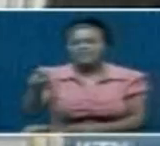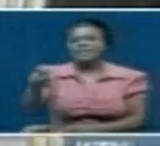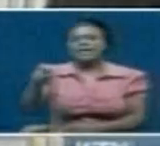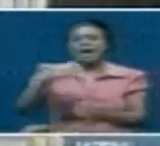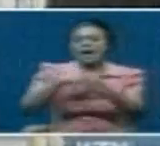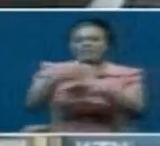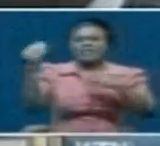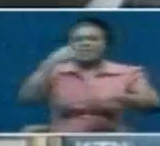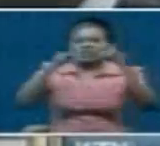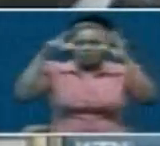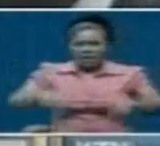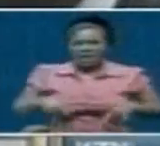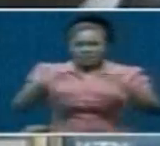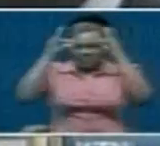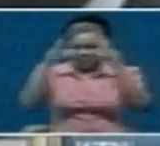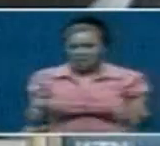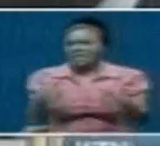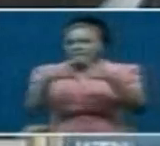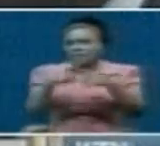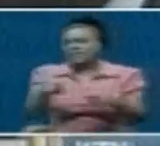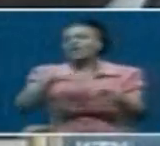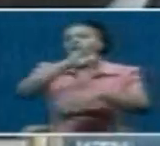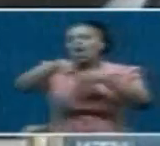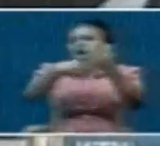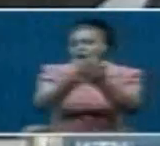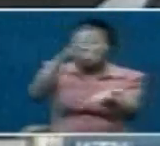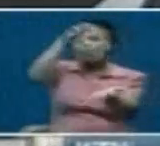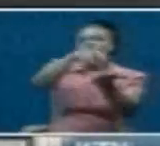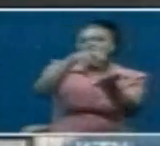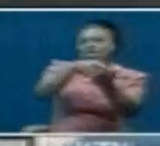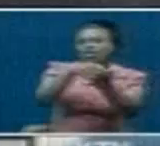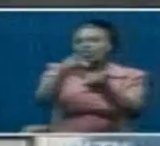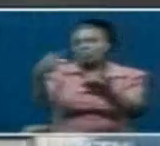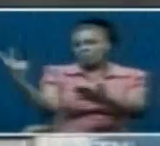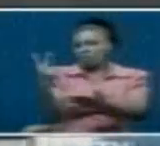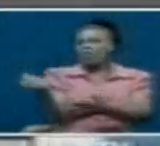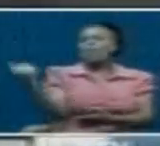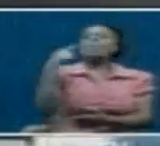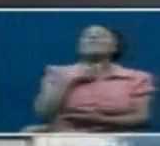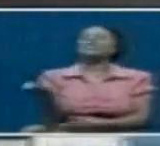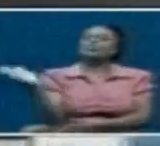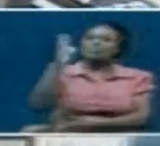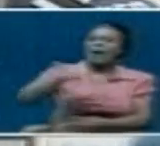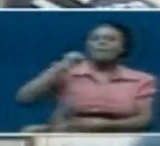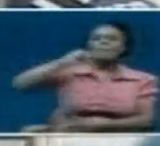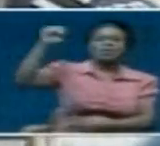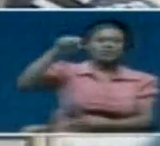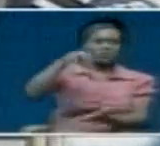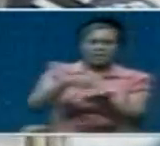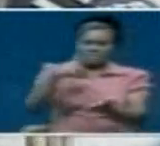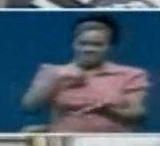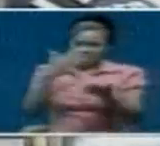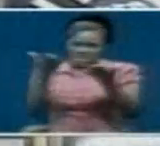the general election. Pundits say it is all about positioning for the two to make a comeback in the political scene. I am